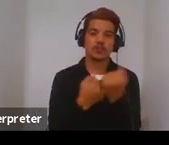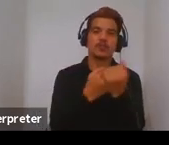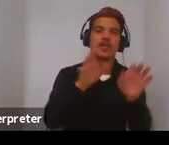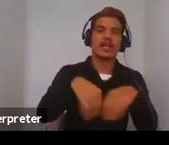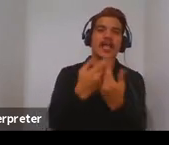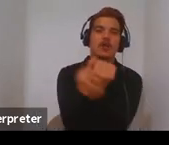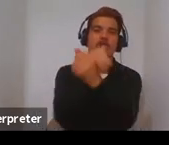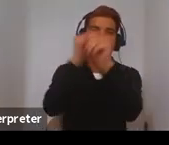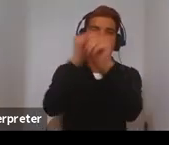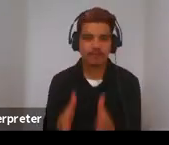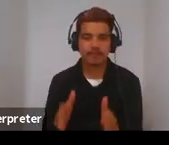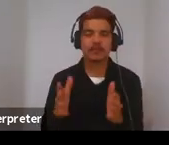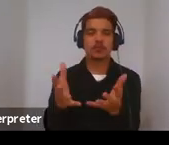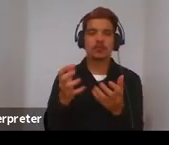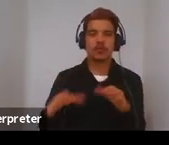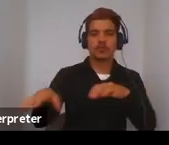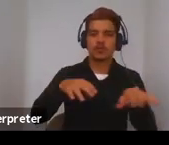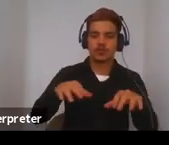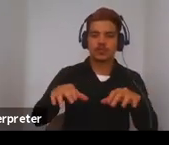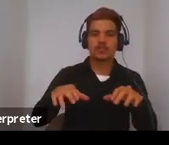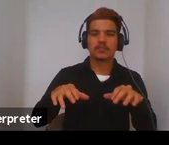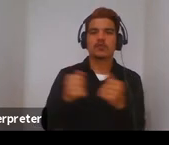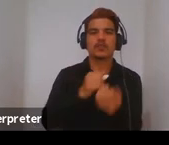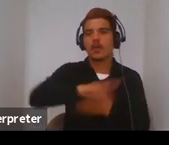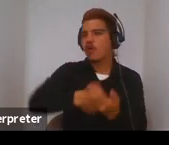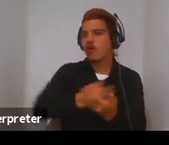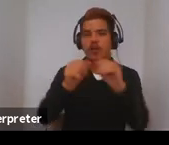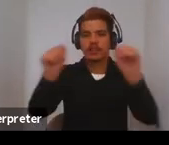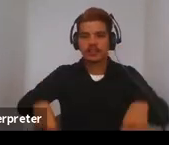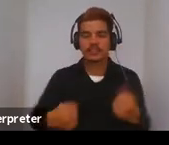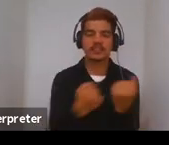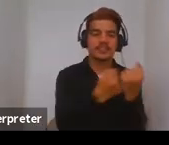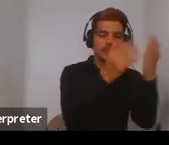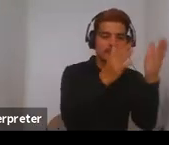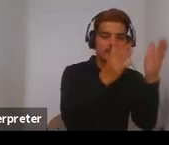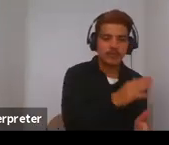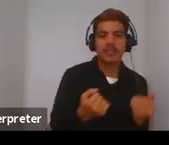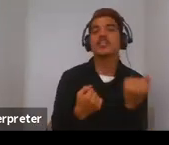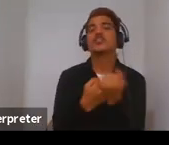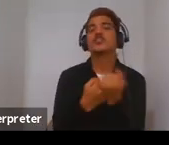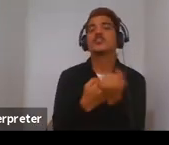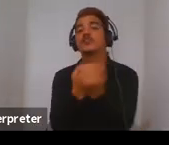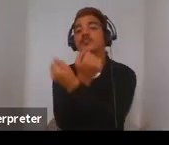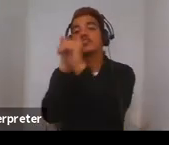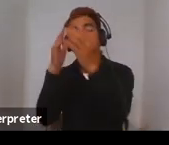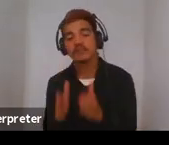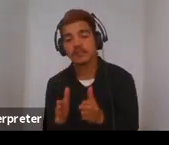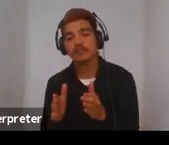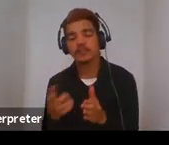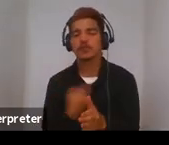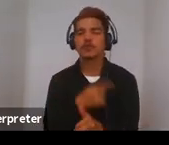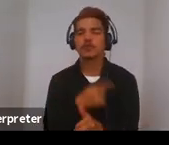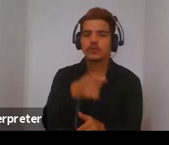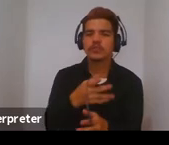to engage with all the systems. So as advocates and as someone that's supporting survivors, we really want